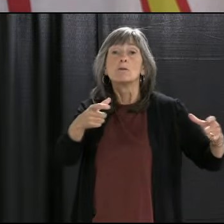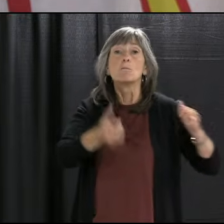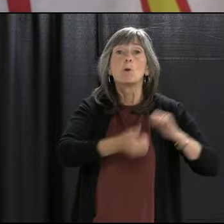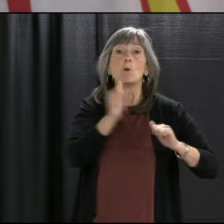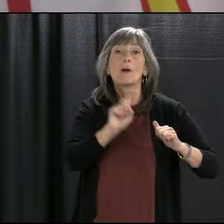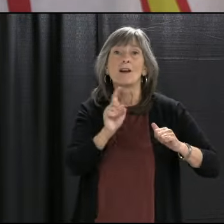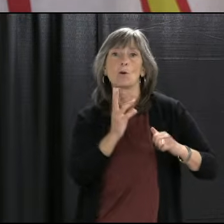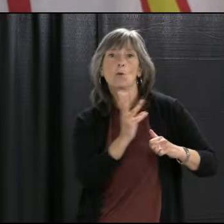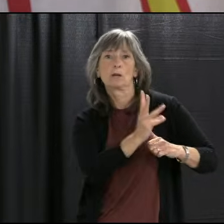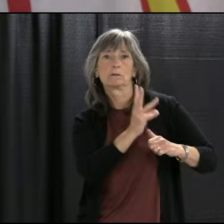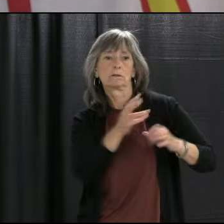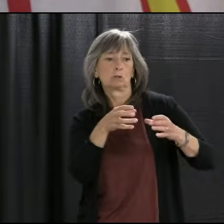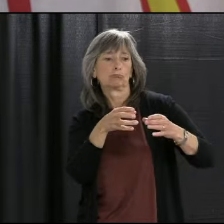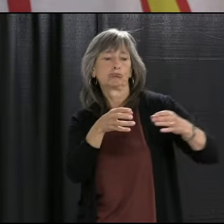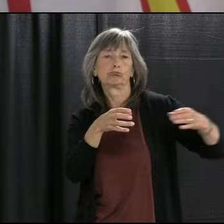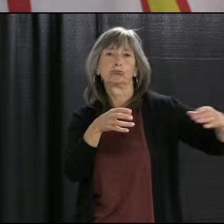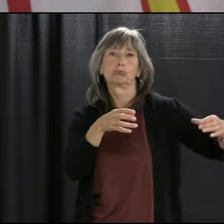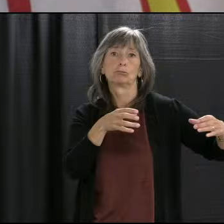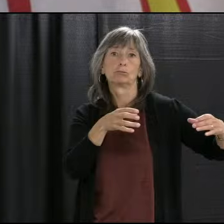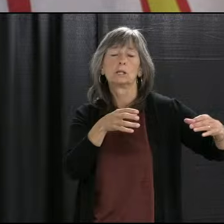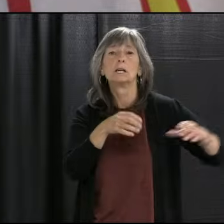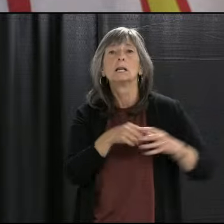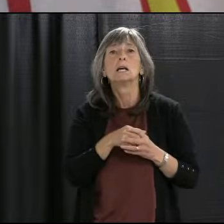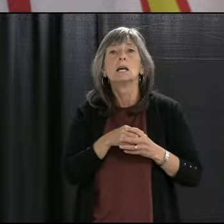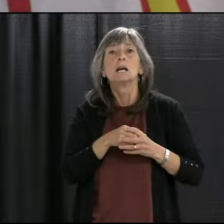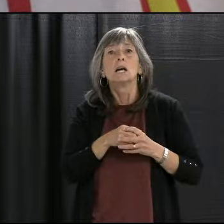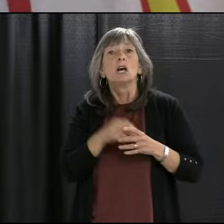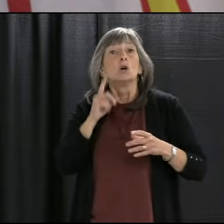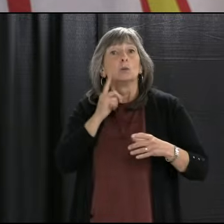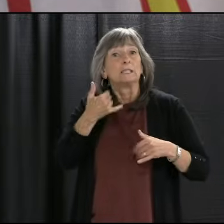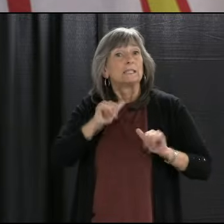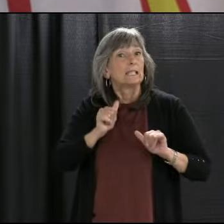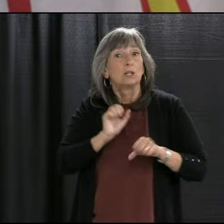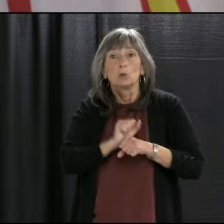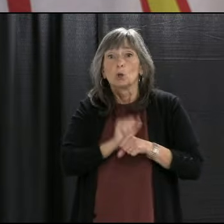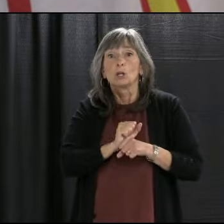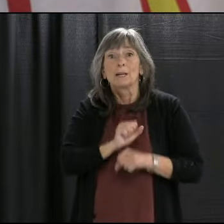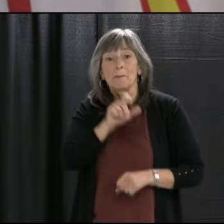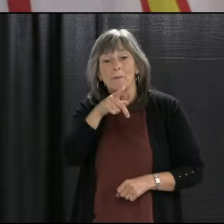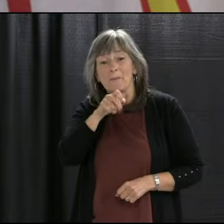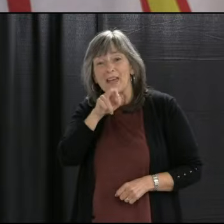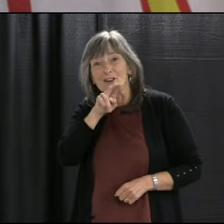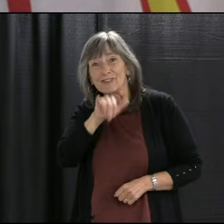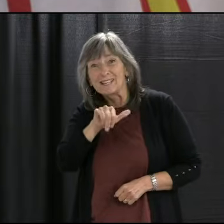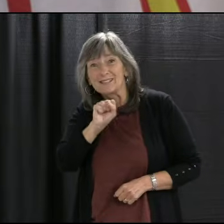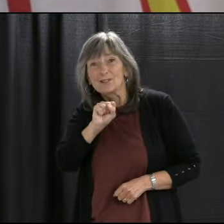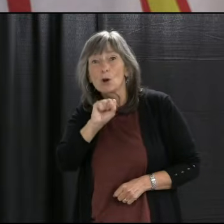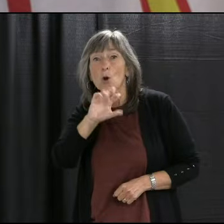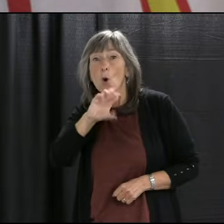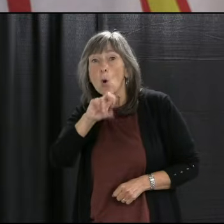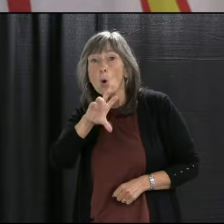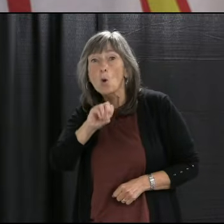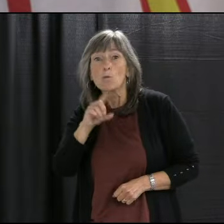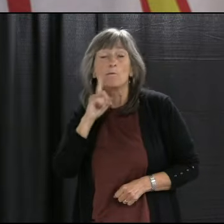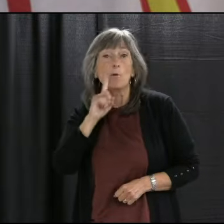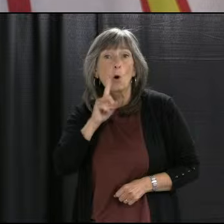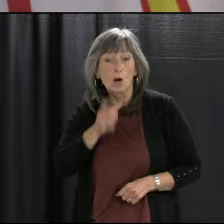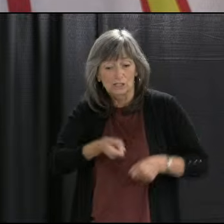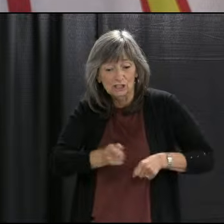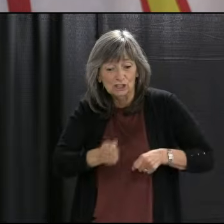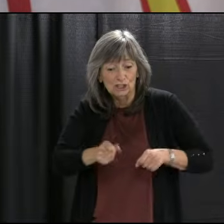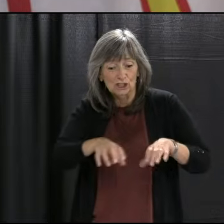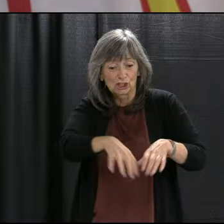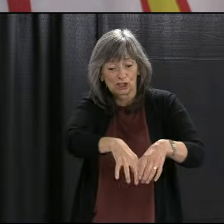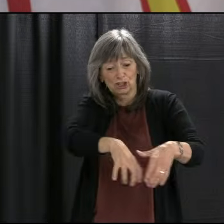fire. Continued work on fuel breaks on the southern edge near Perry's Cove has been going well. There are